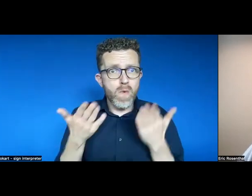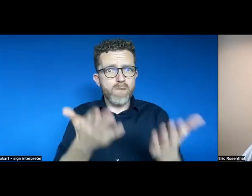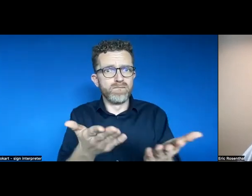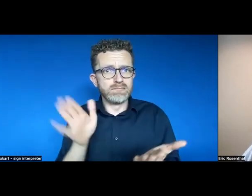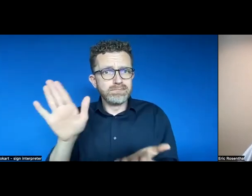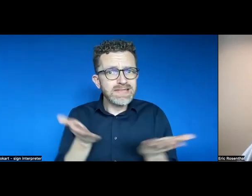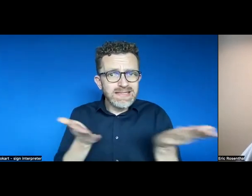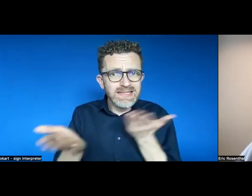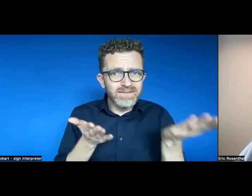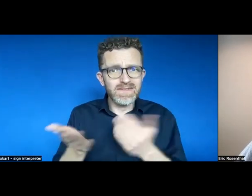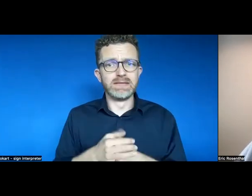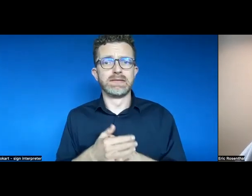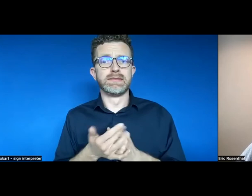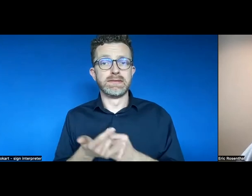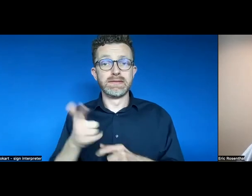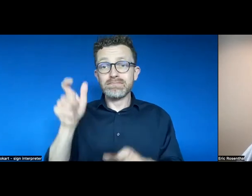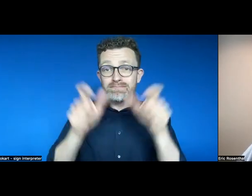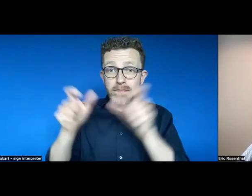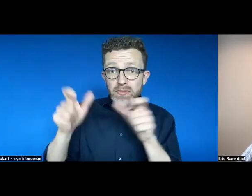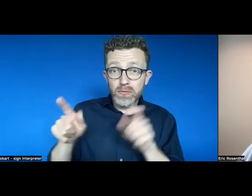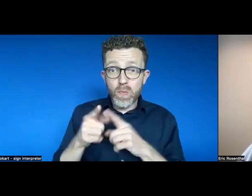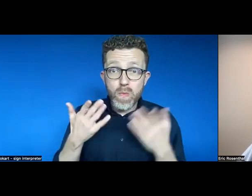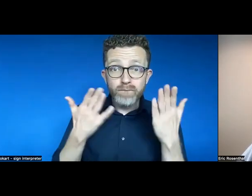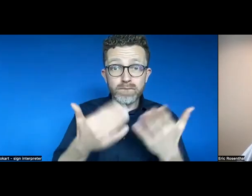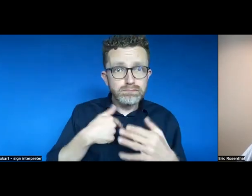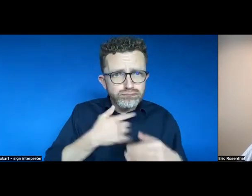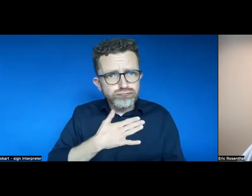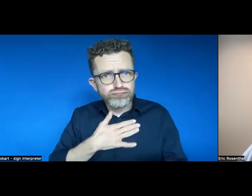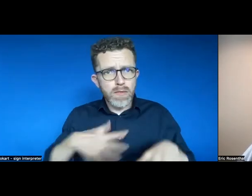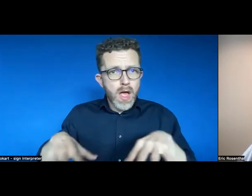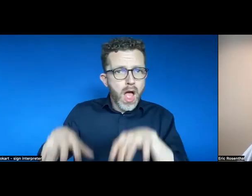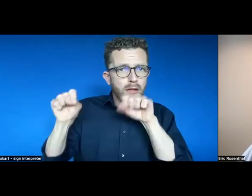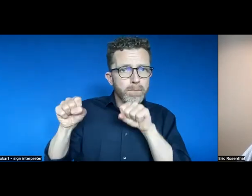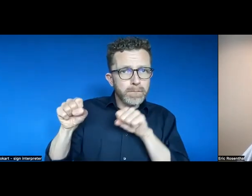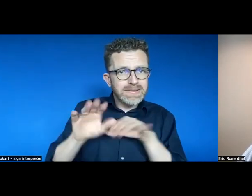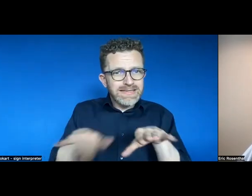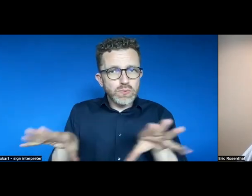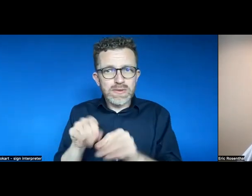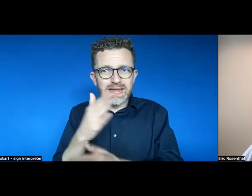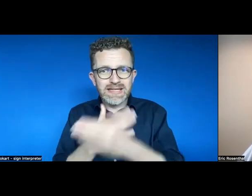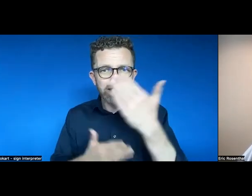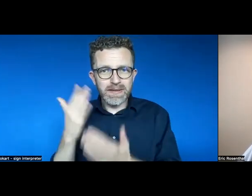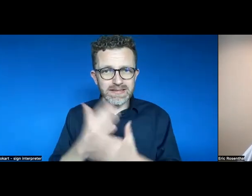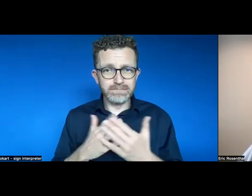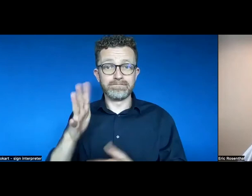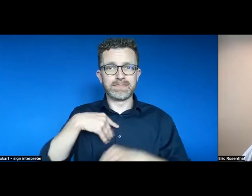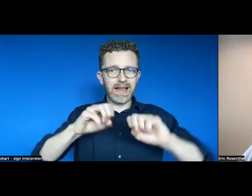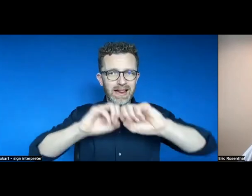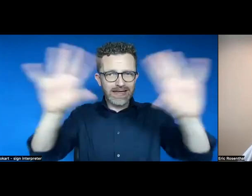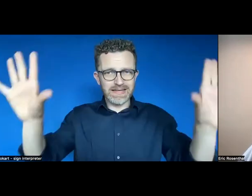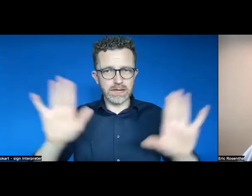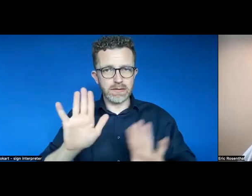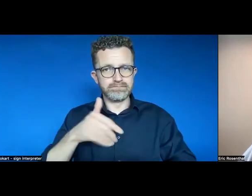families. We're trying to clearly monitor where the children are going. And so the government of Ukraine has